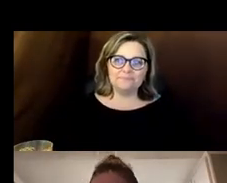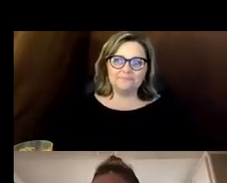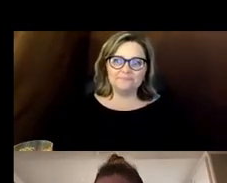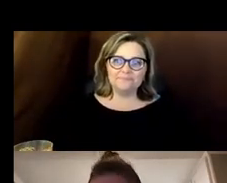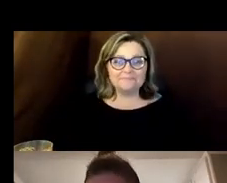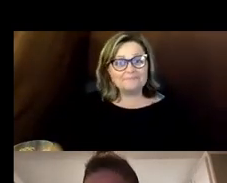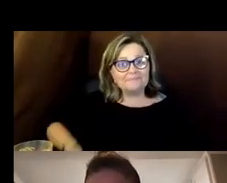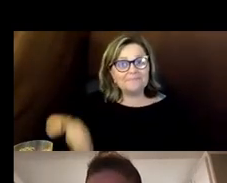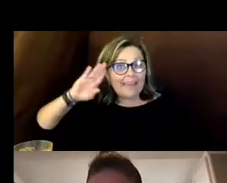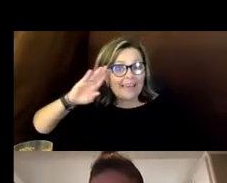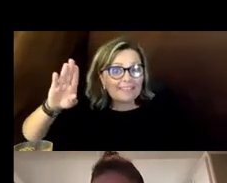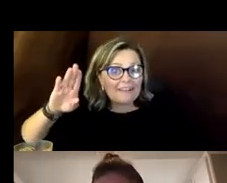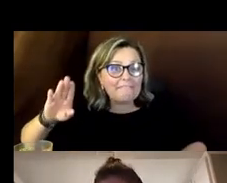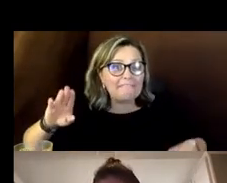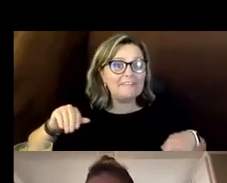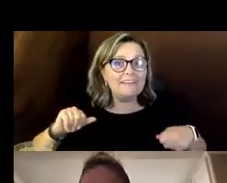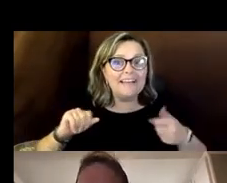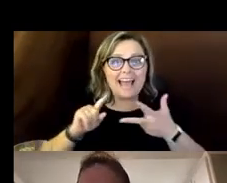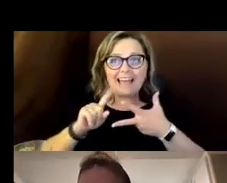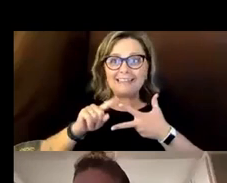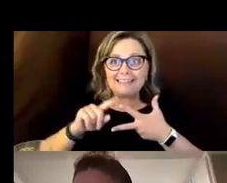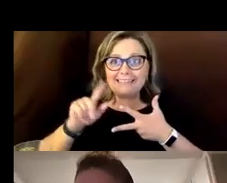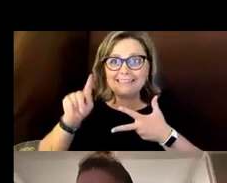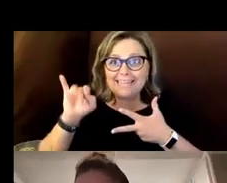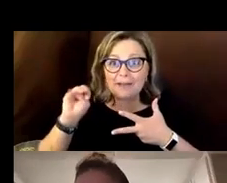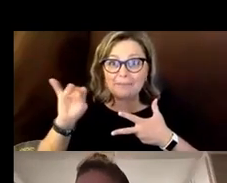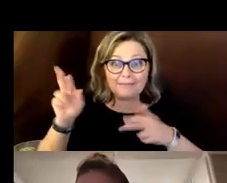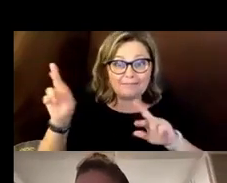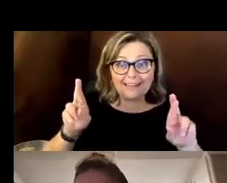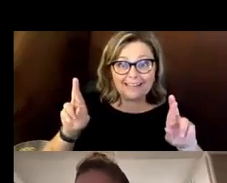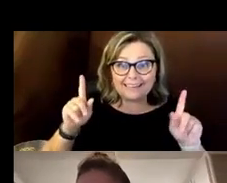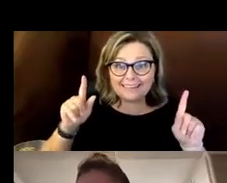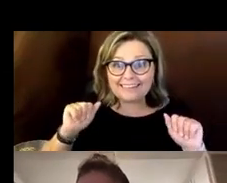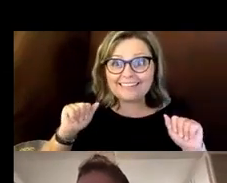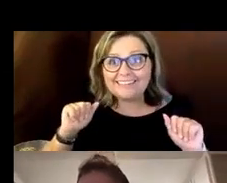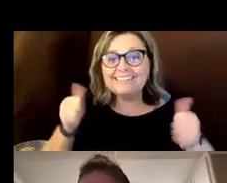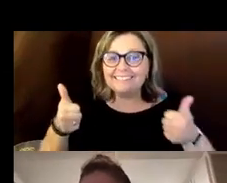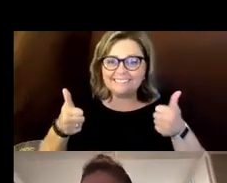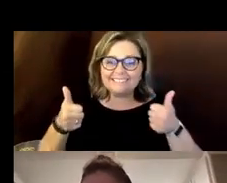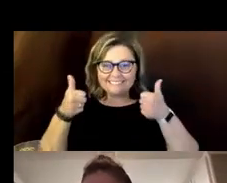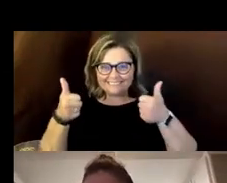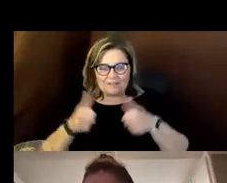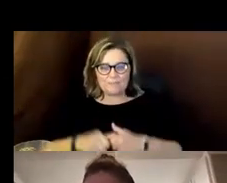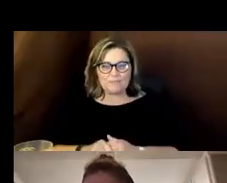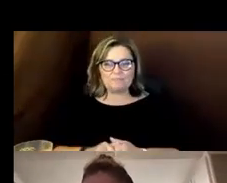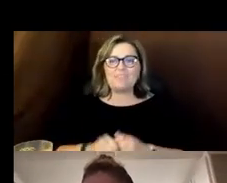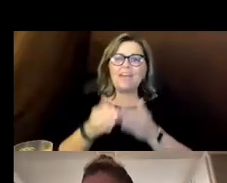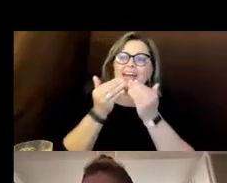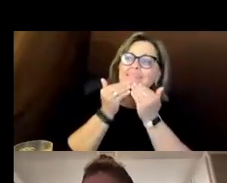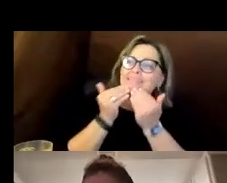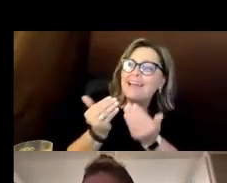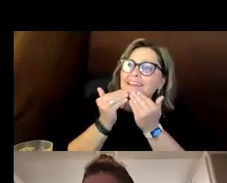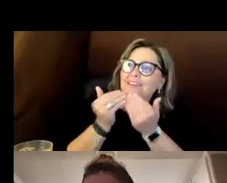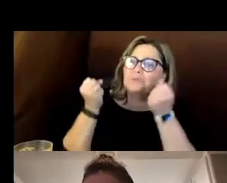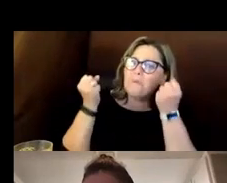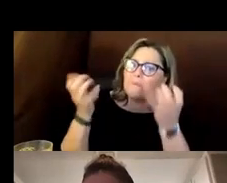Hi there. I think we're all mic'd and camera'd. Excellent. That's what we want to see. Thank you so much. Oh,